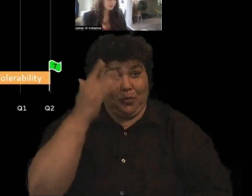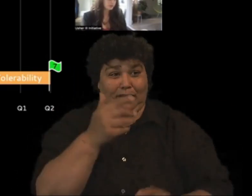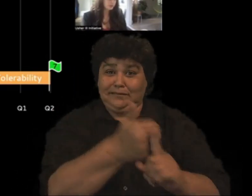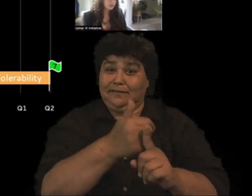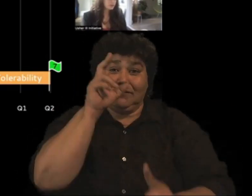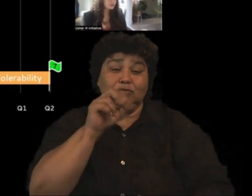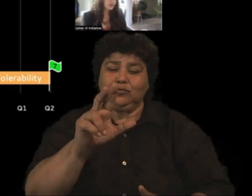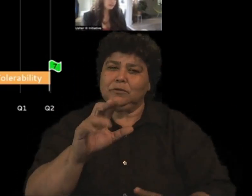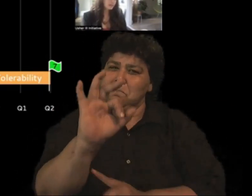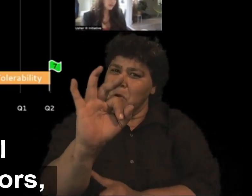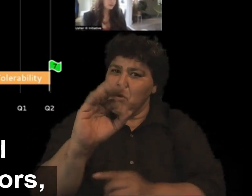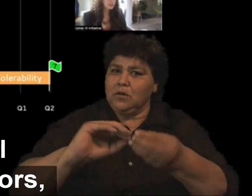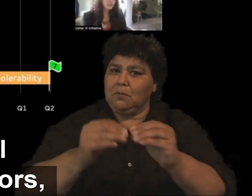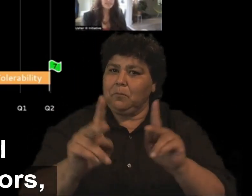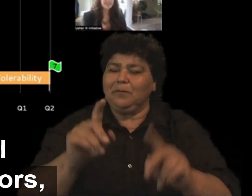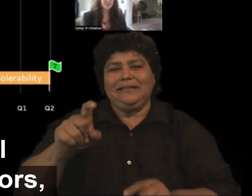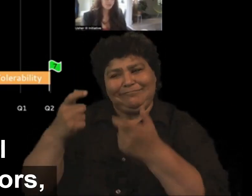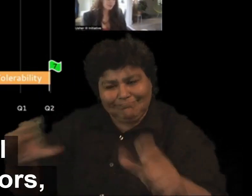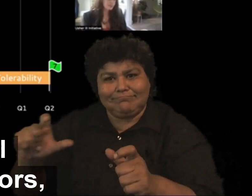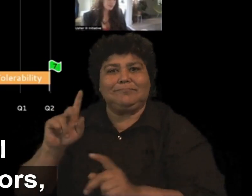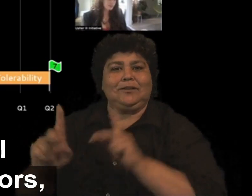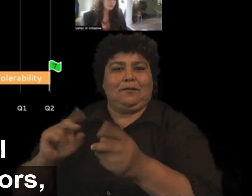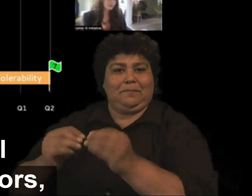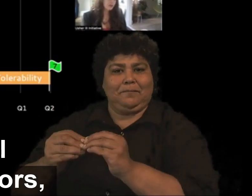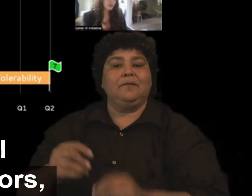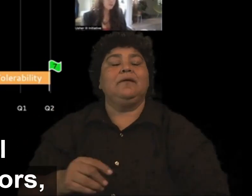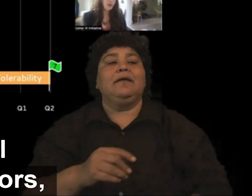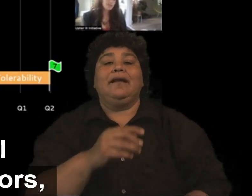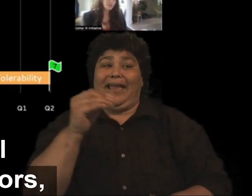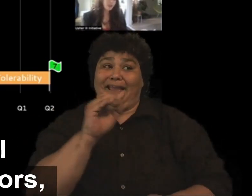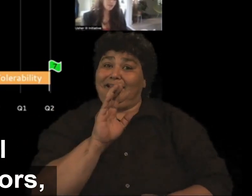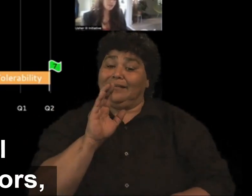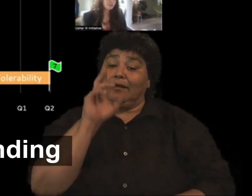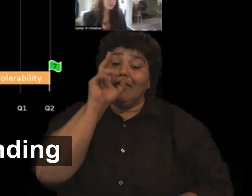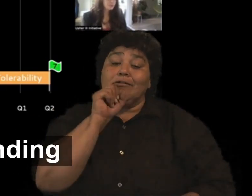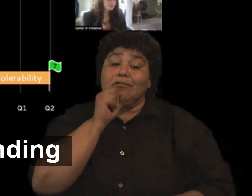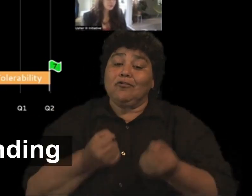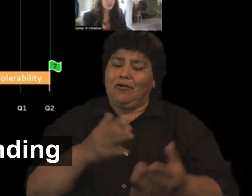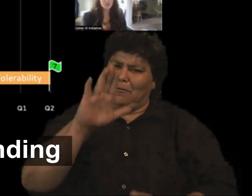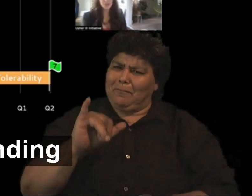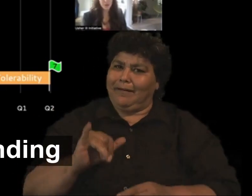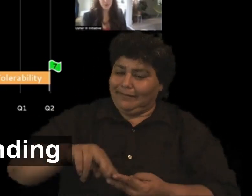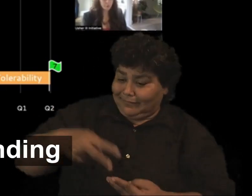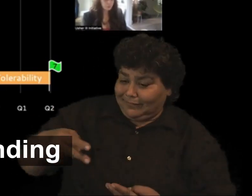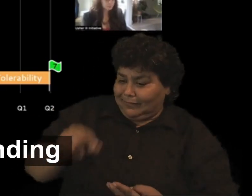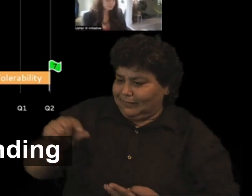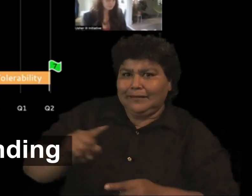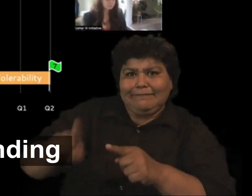population, genetically heterogeneous nature of the disease, and wide geographic distribution of patients around the